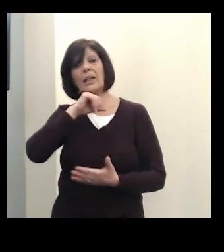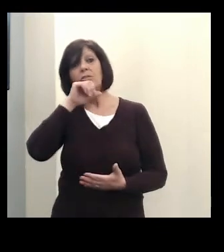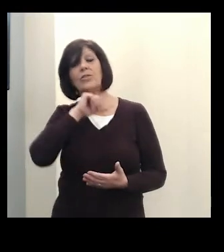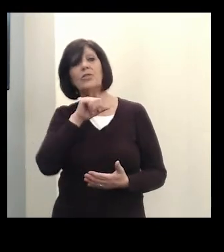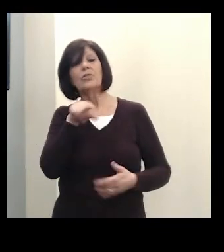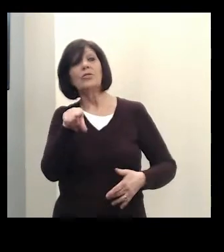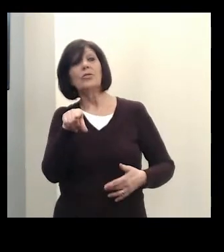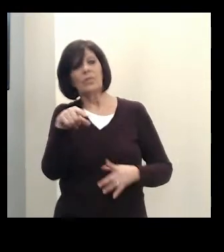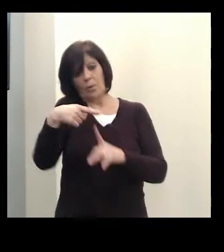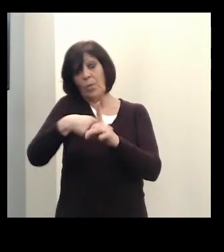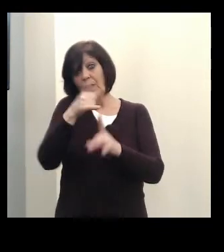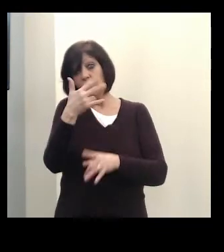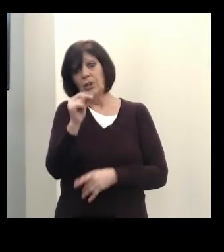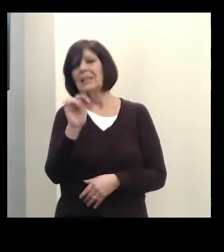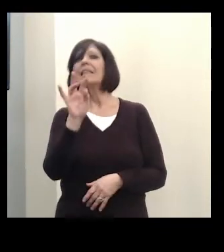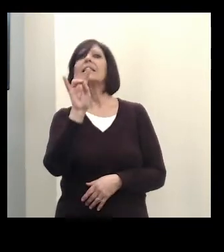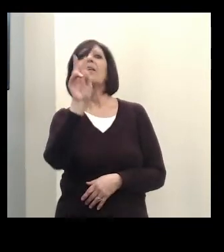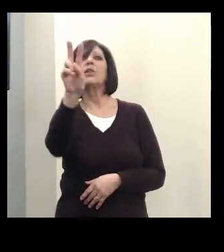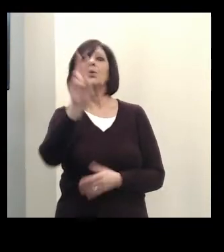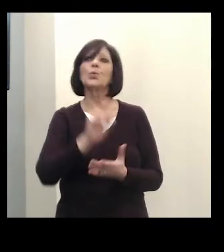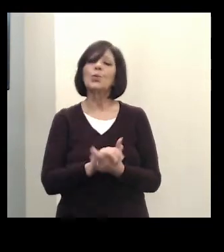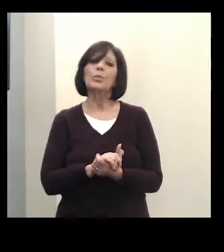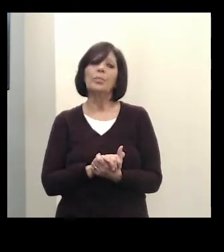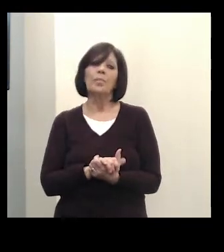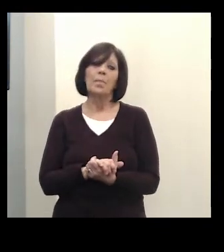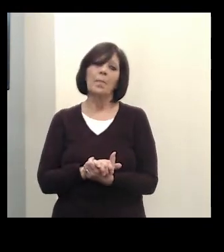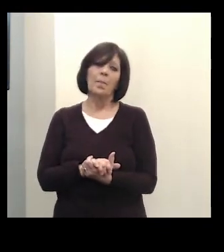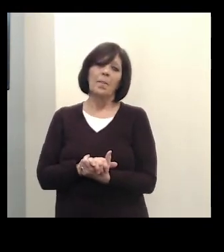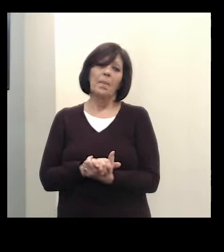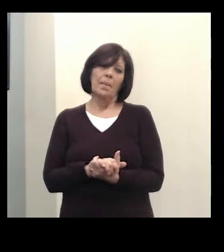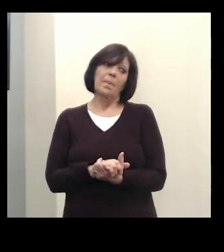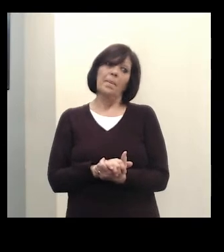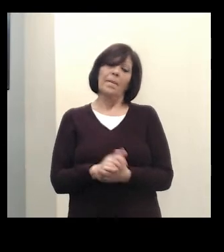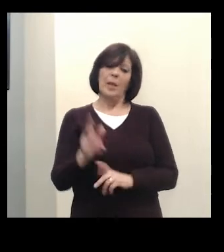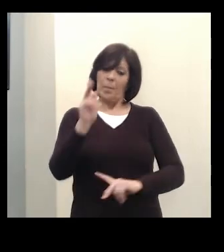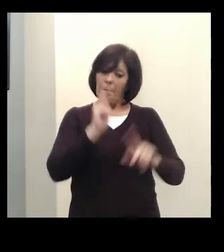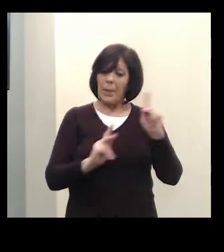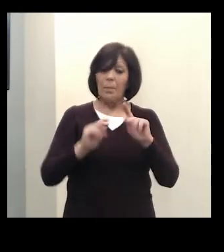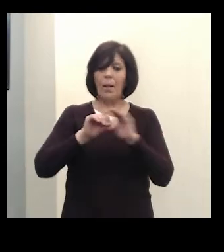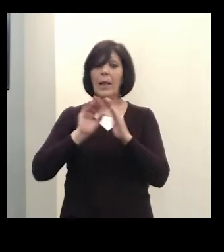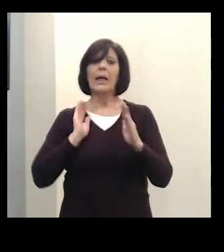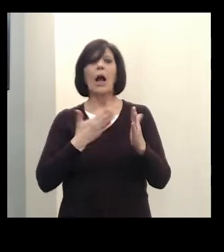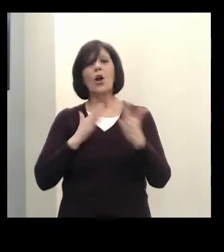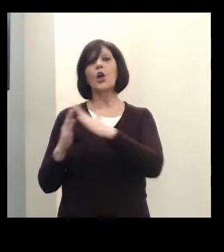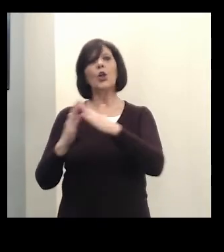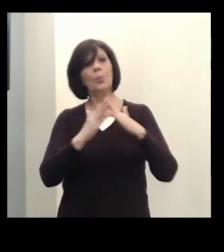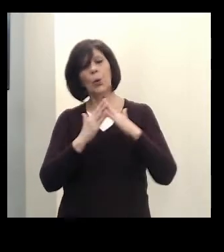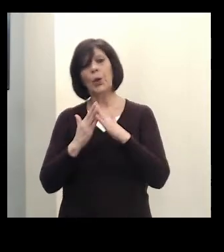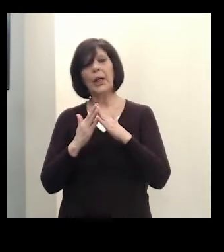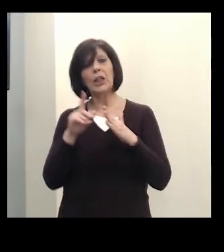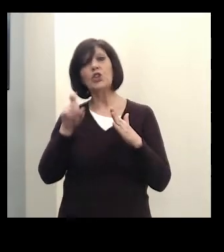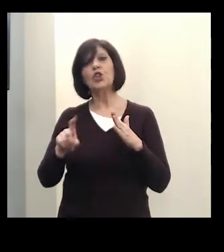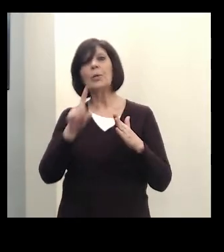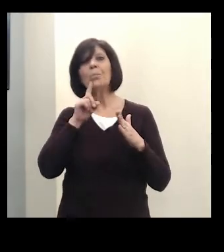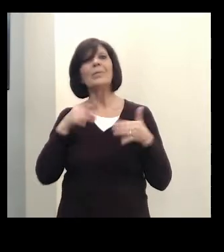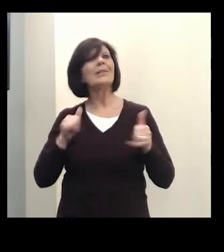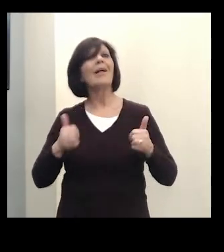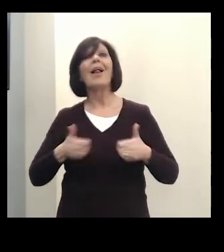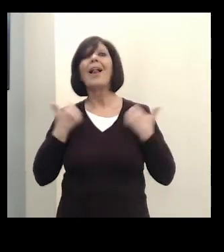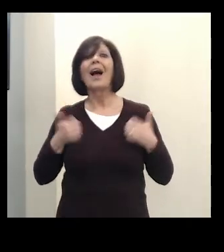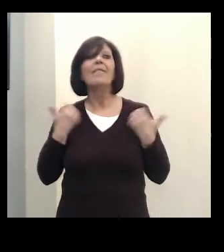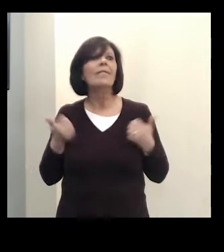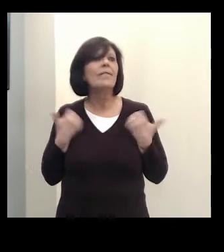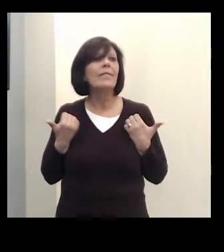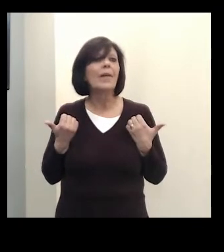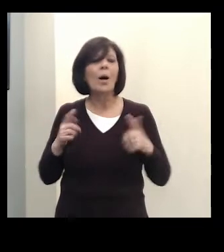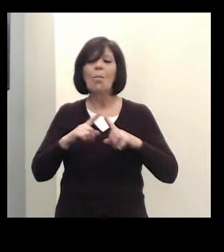month of January is 72. There are people in our community who should be alive today but are not because they were not